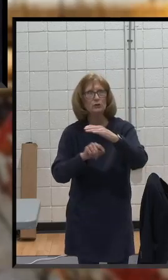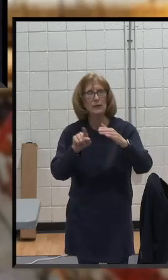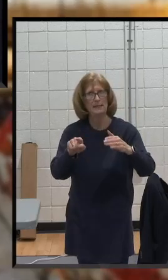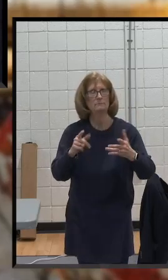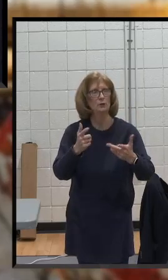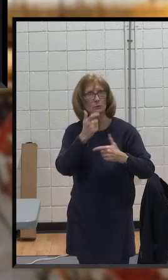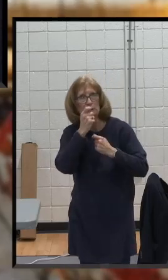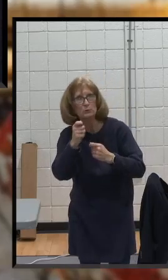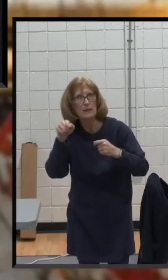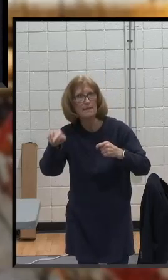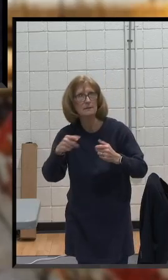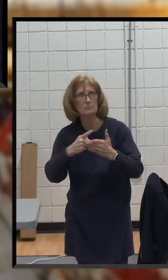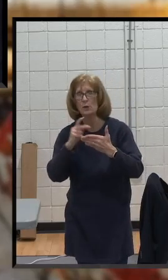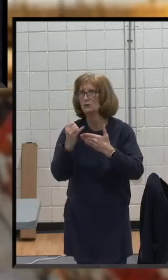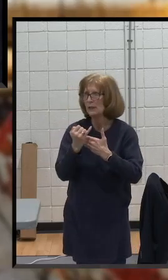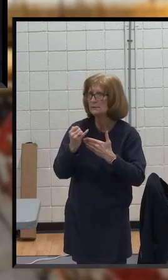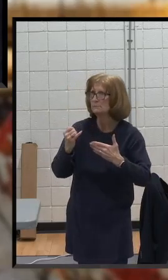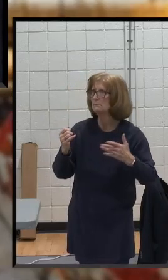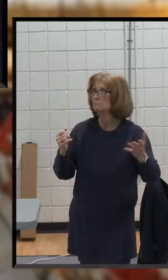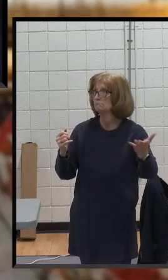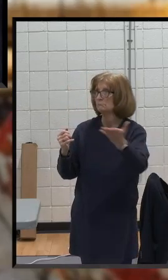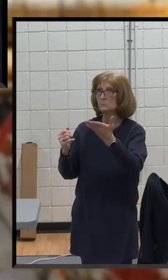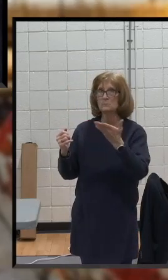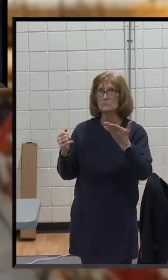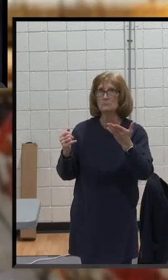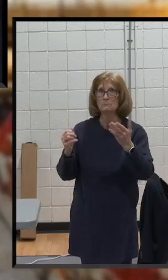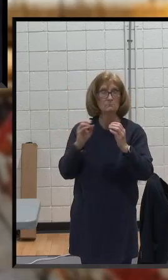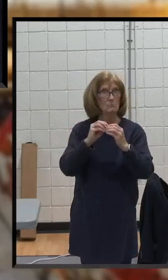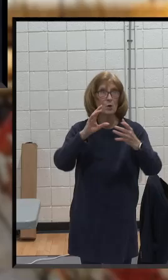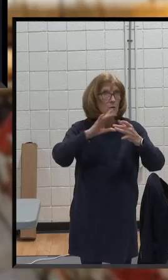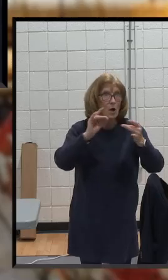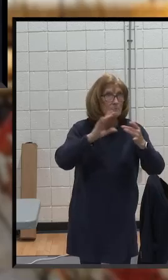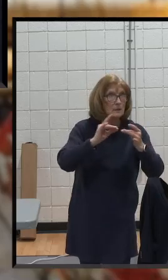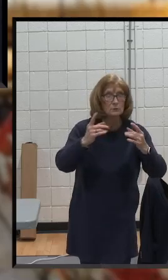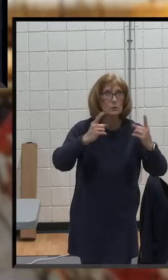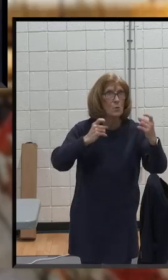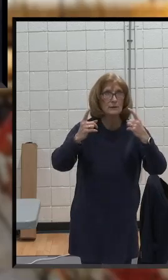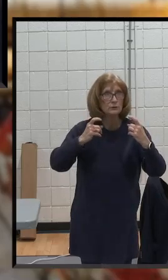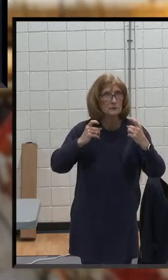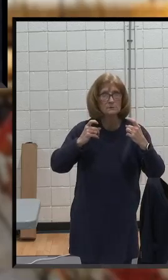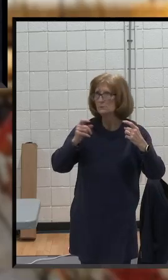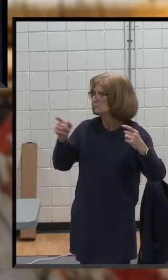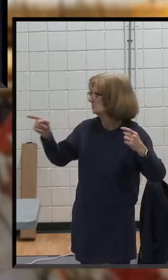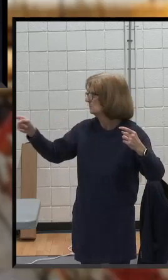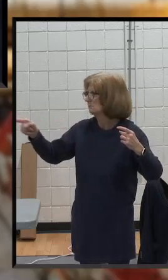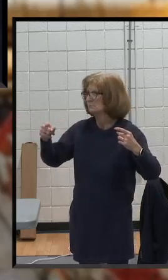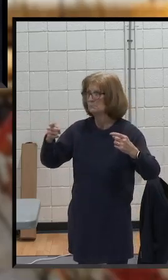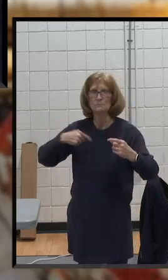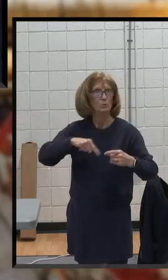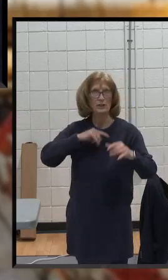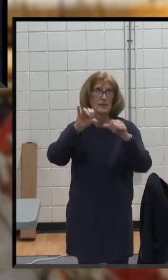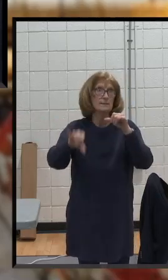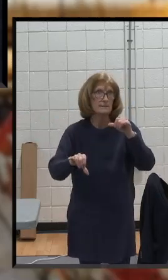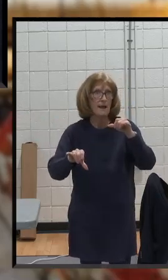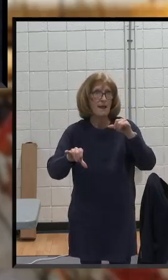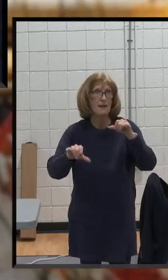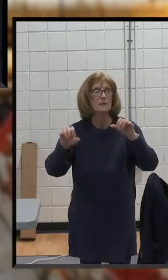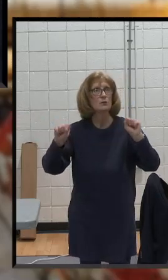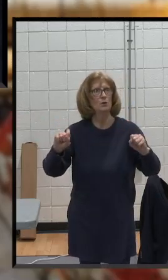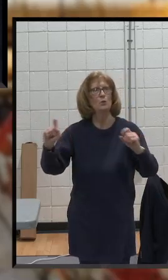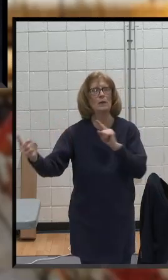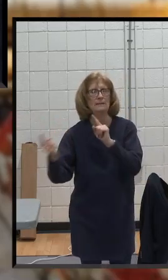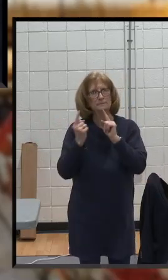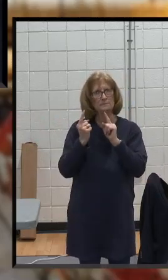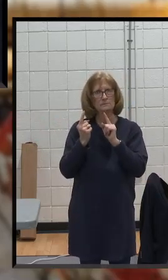project. If you have any more comments or questions, I think we'll all be sticking around. But